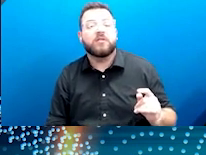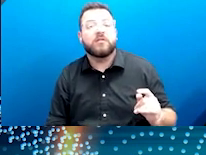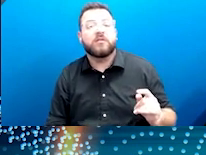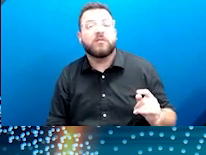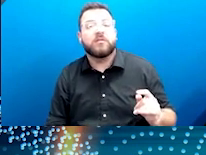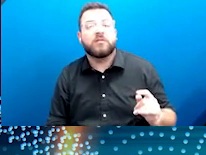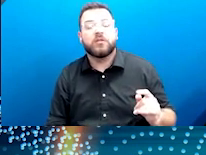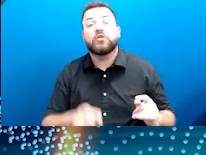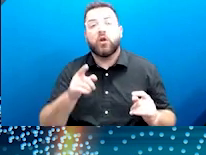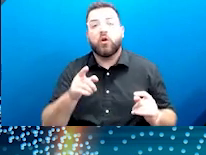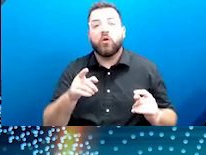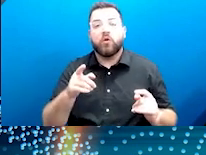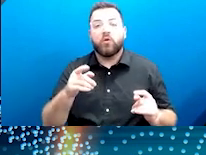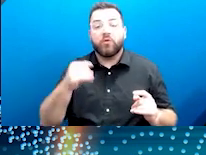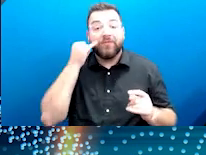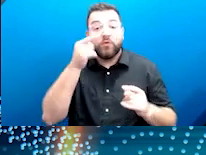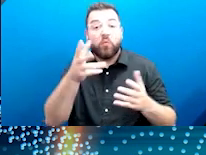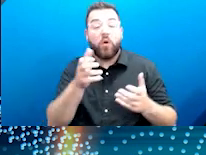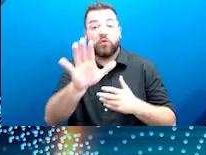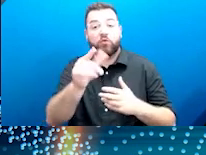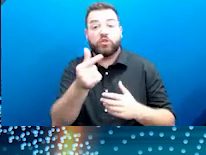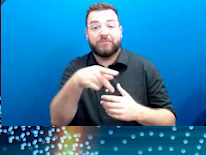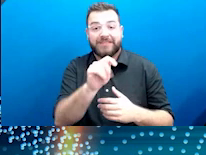look up another language model that has current.